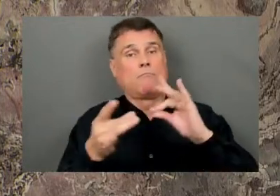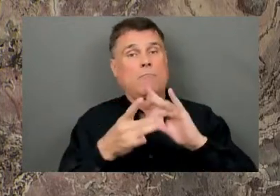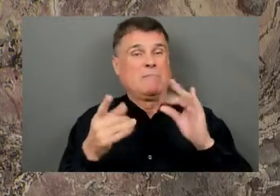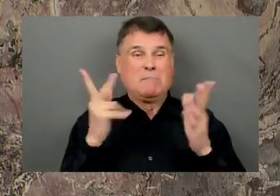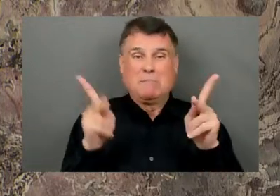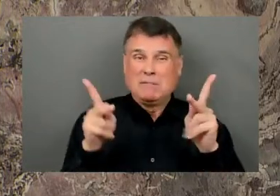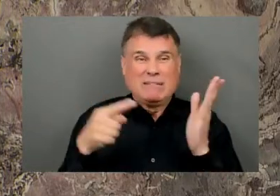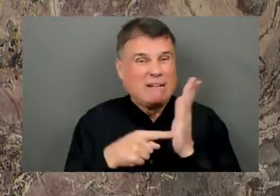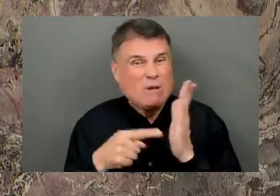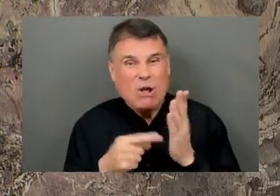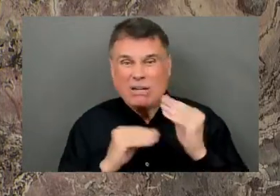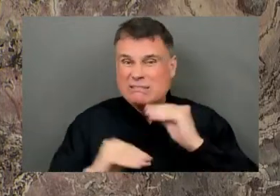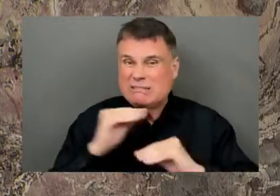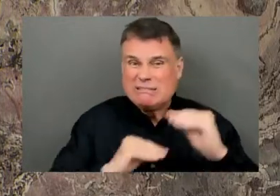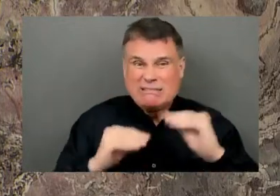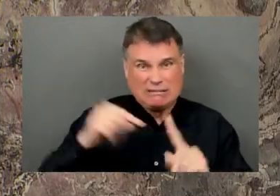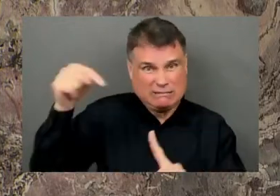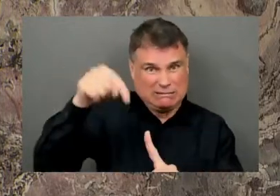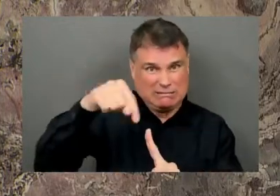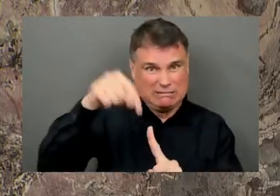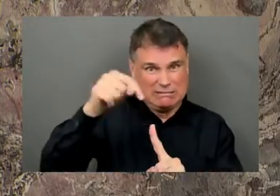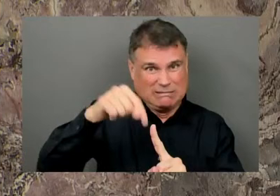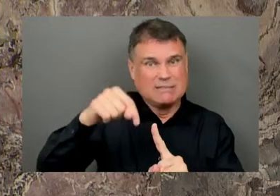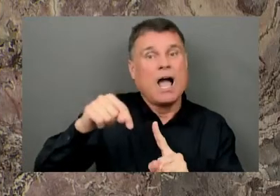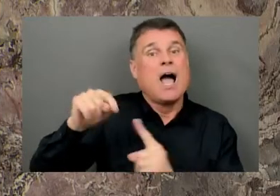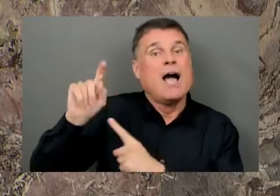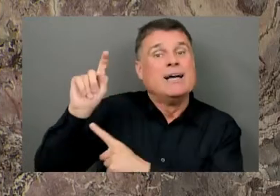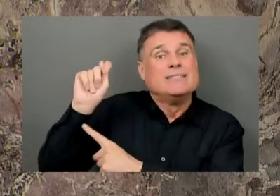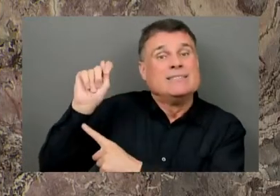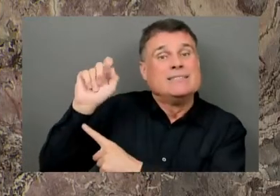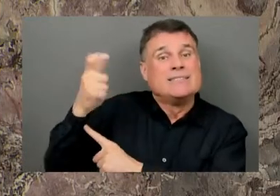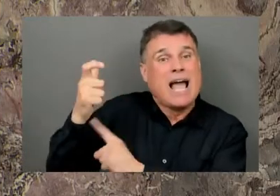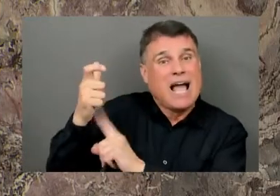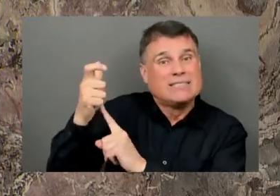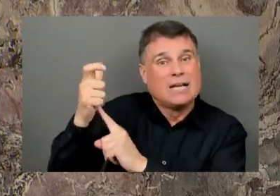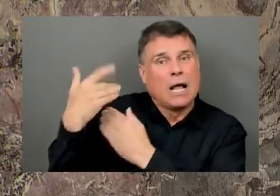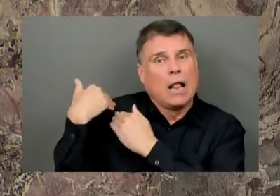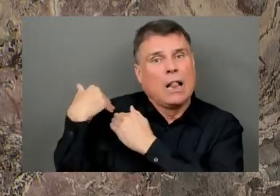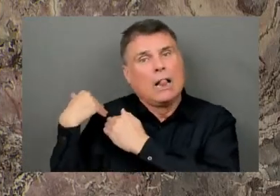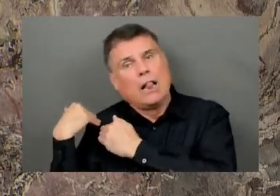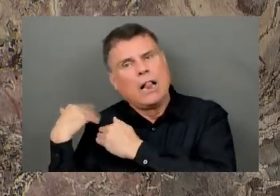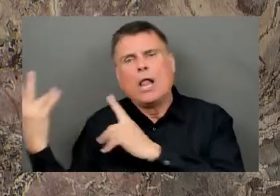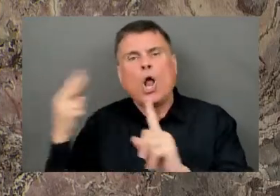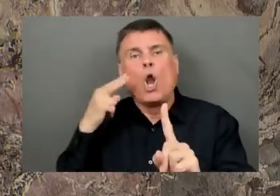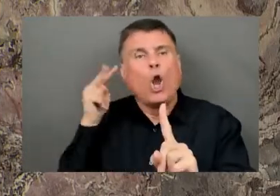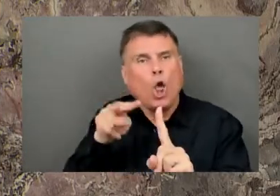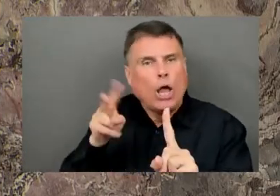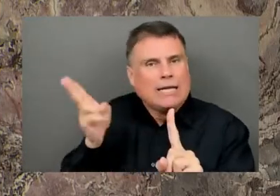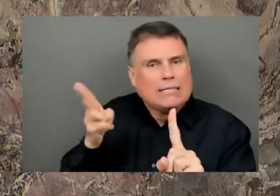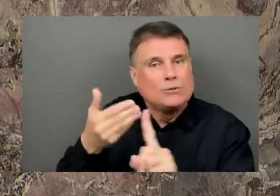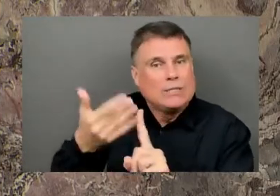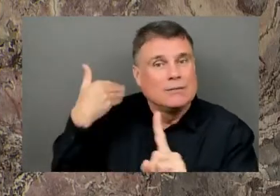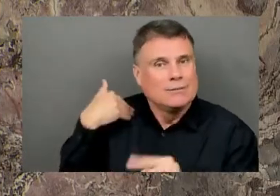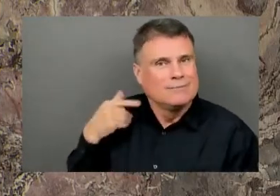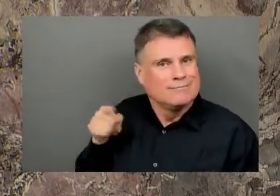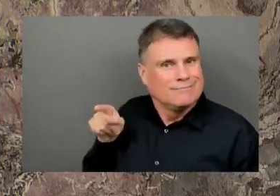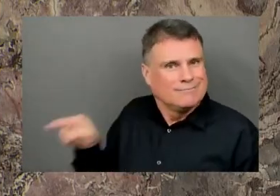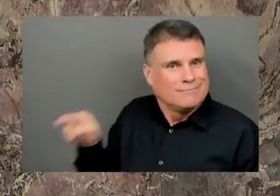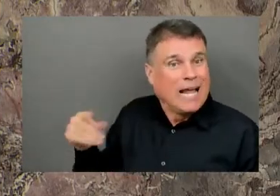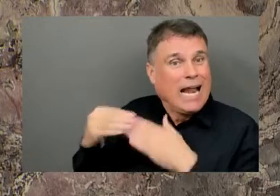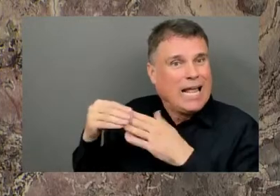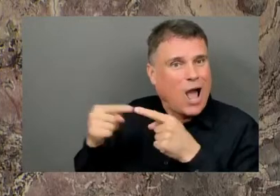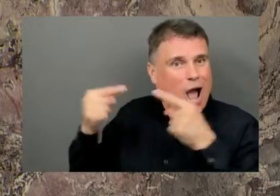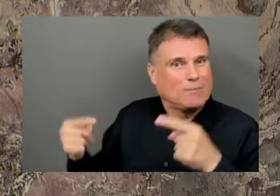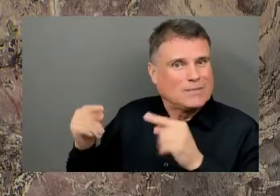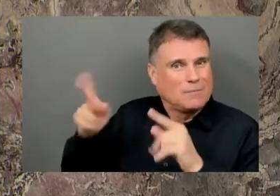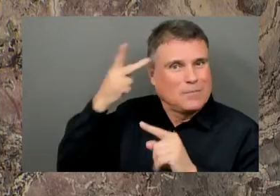a tax on British Columbians, let's look at the record of the Leader of the Opposition. Tax